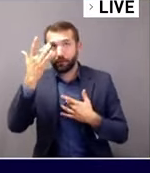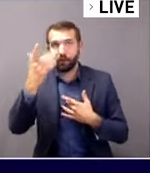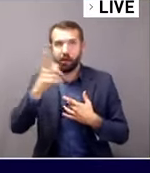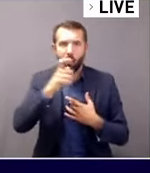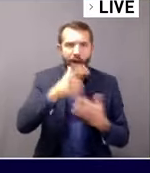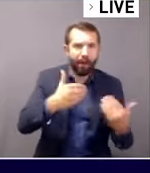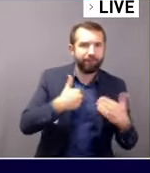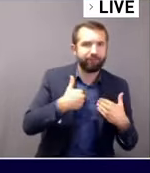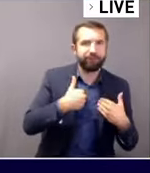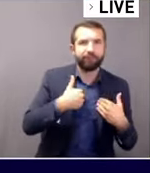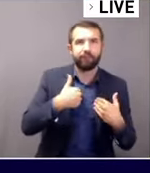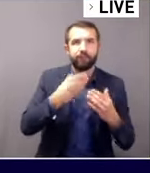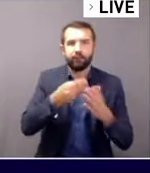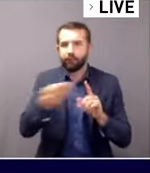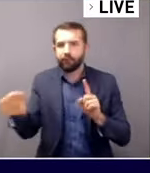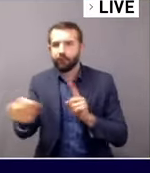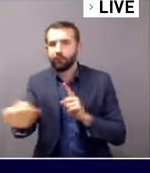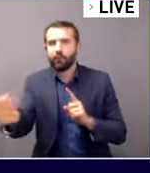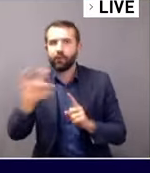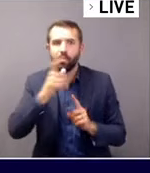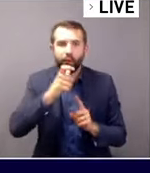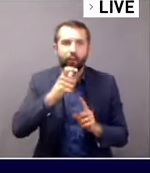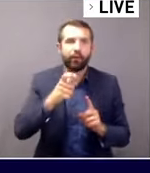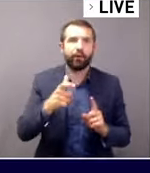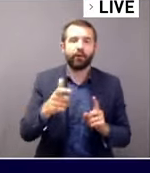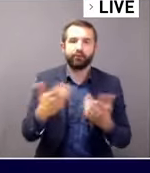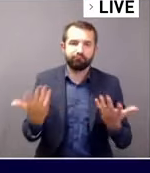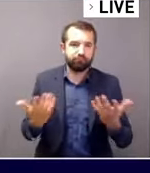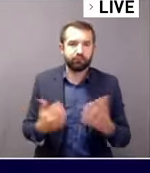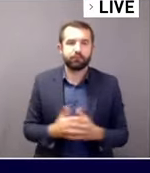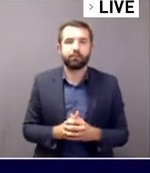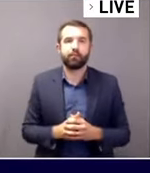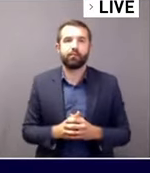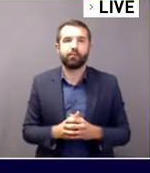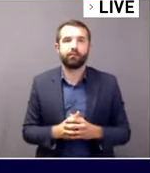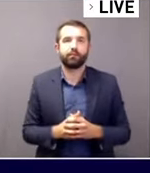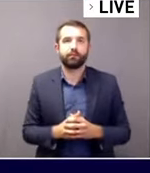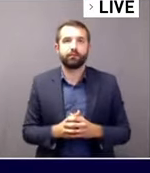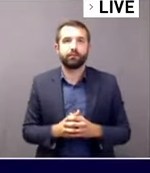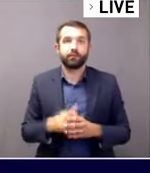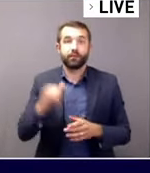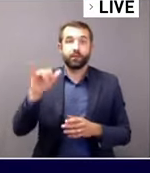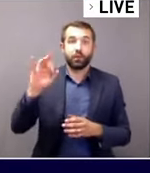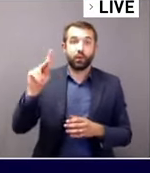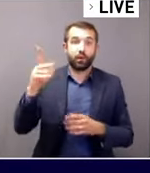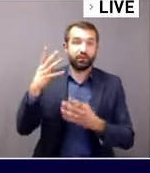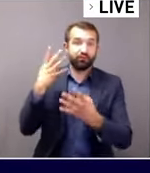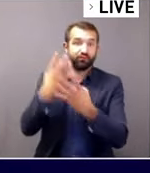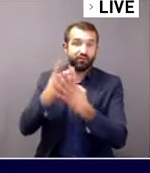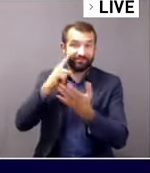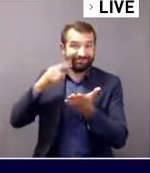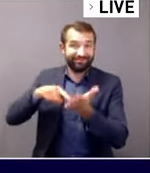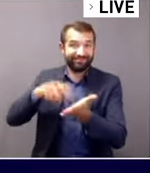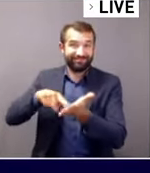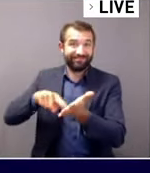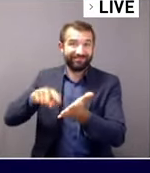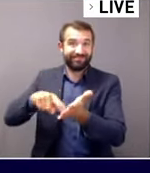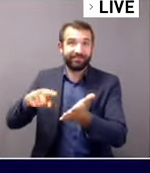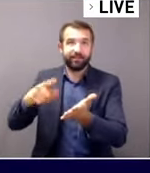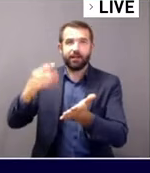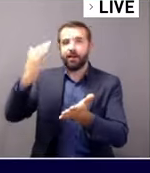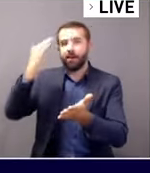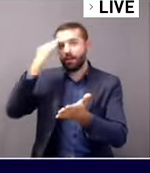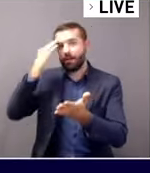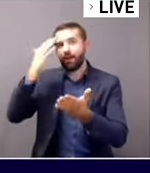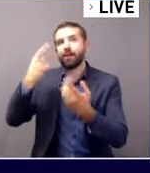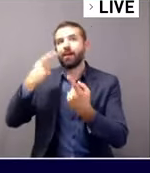to? With respect to the investigation you noted, Patrick, I'm aware of that announcement, but don't have anything further to say